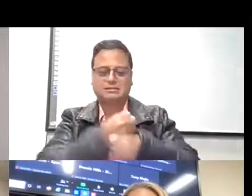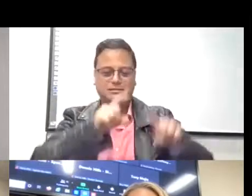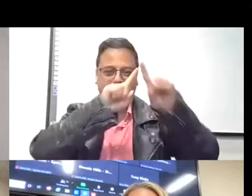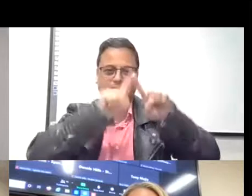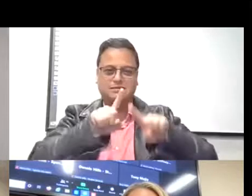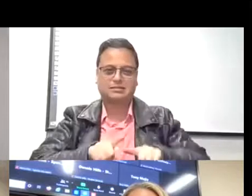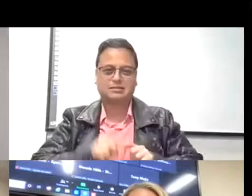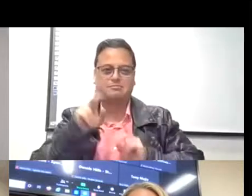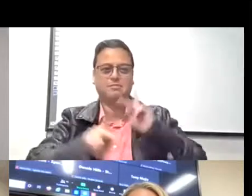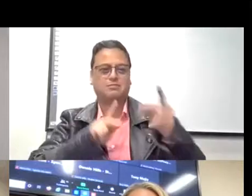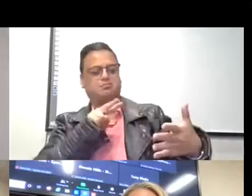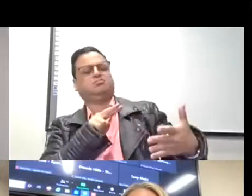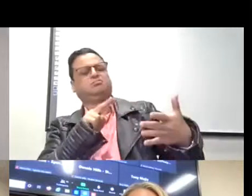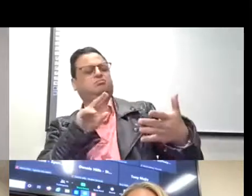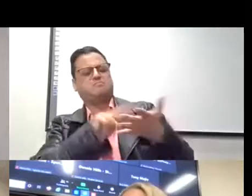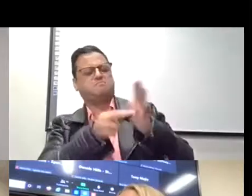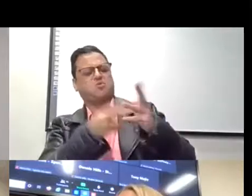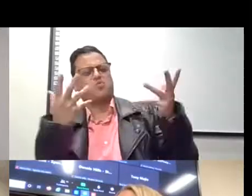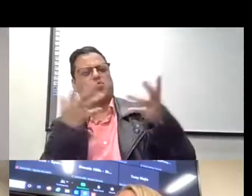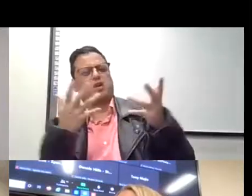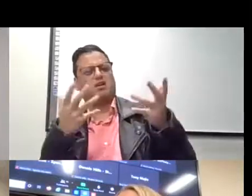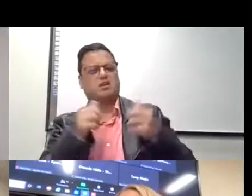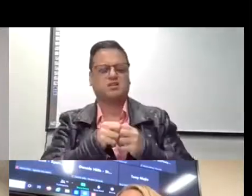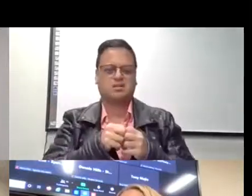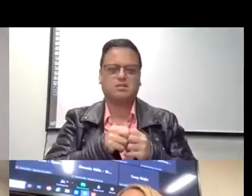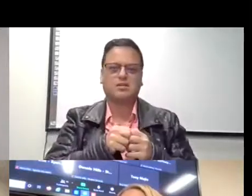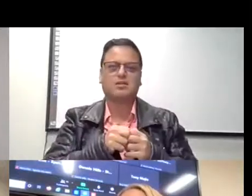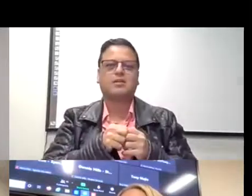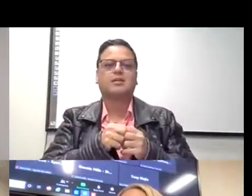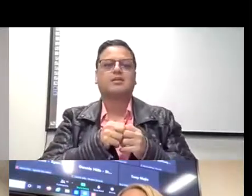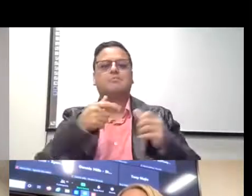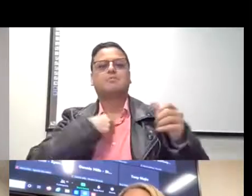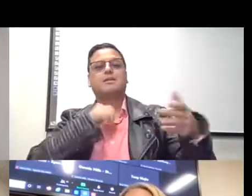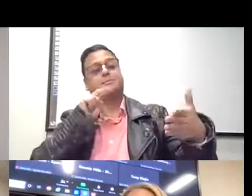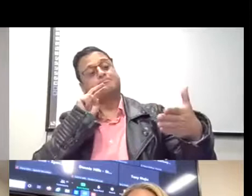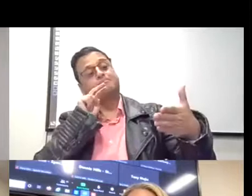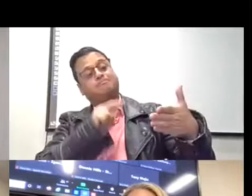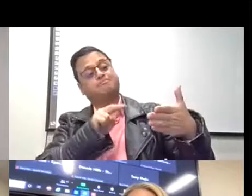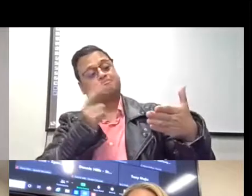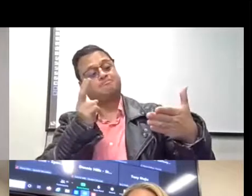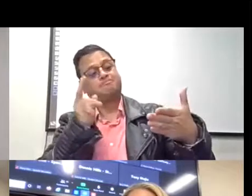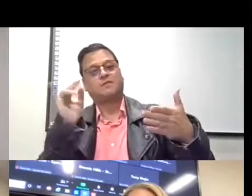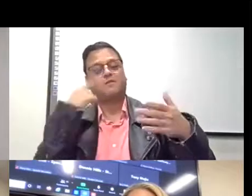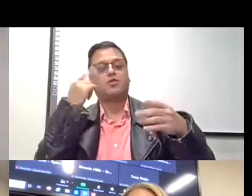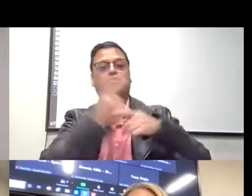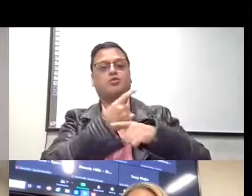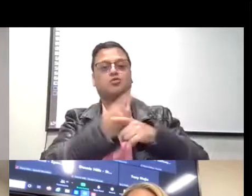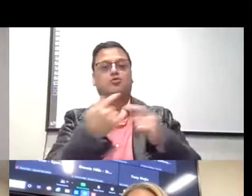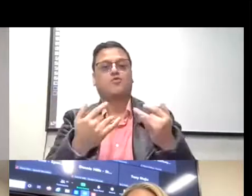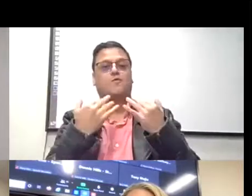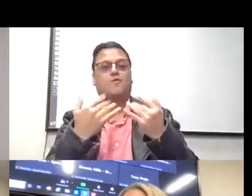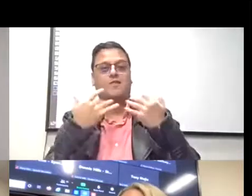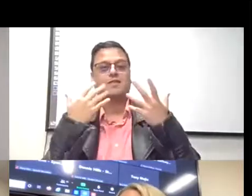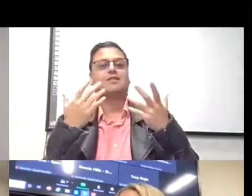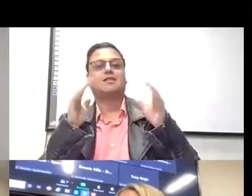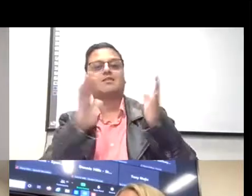where people might not understand what LCAP is. And so when I look at this and like in a user-friendly document, for some parent